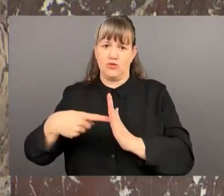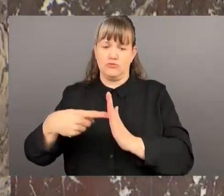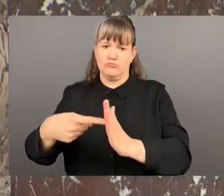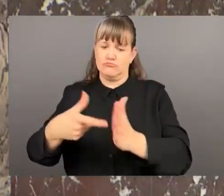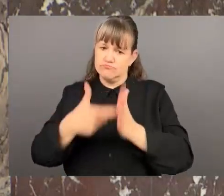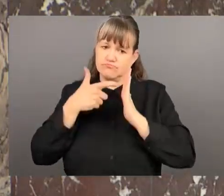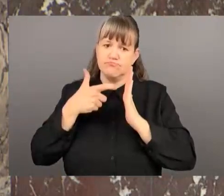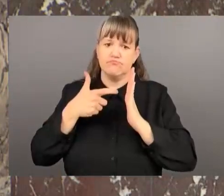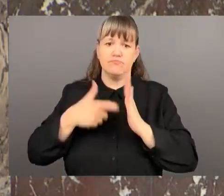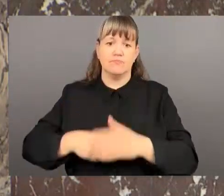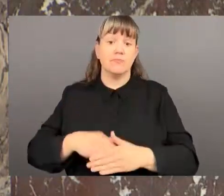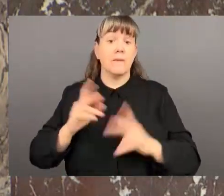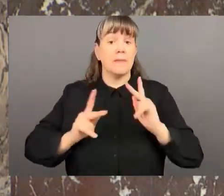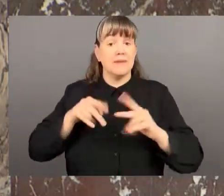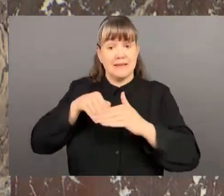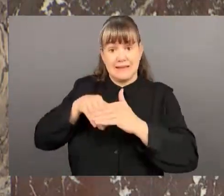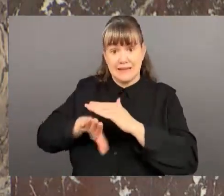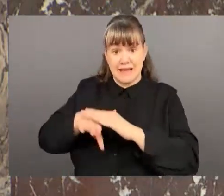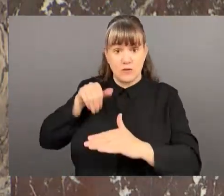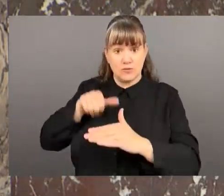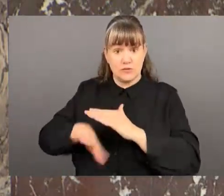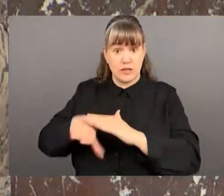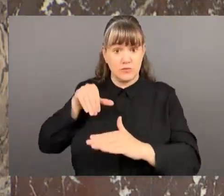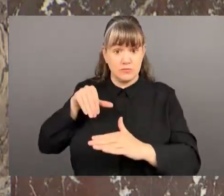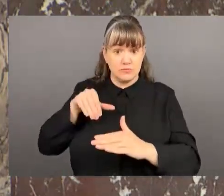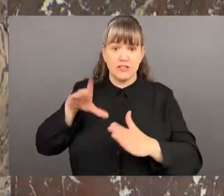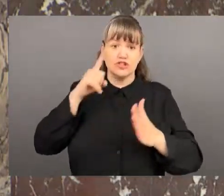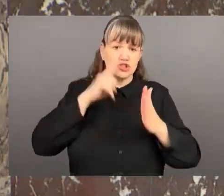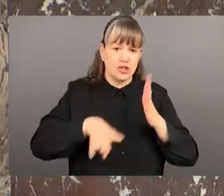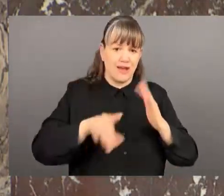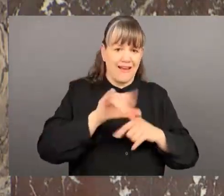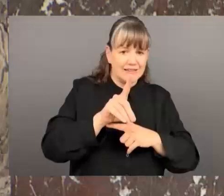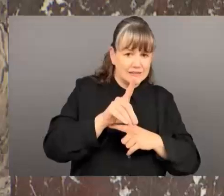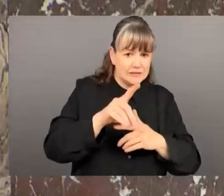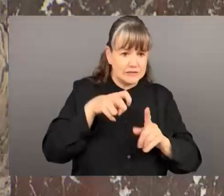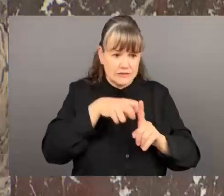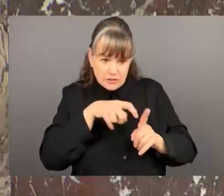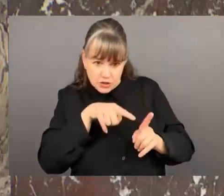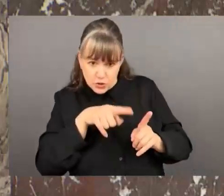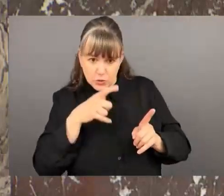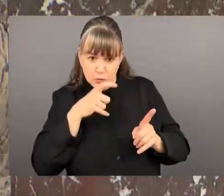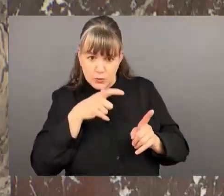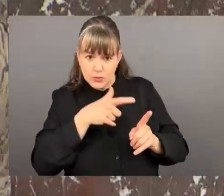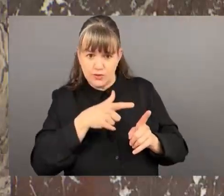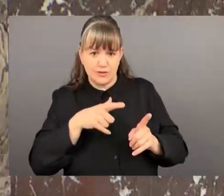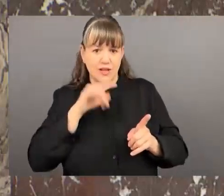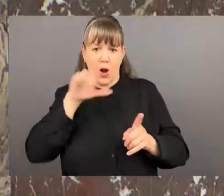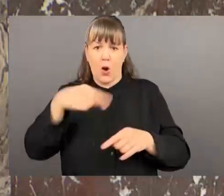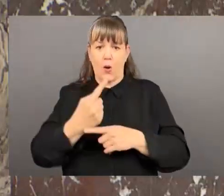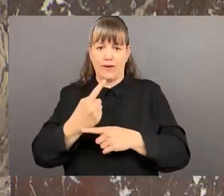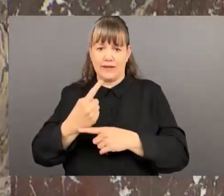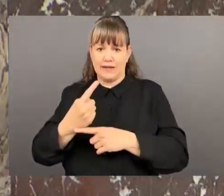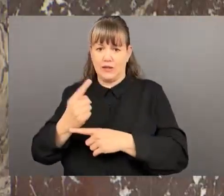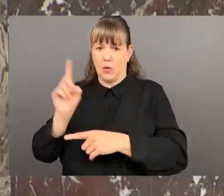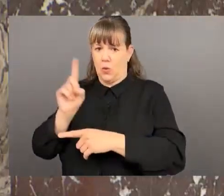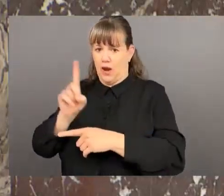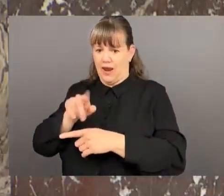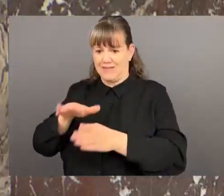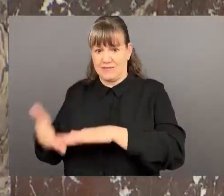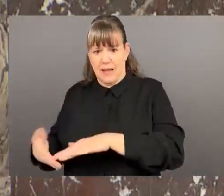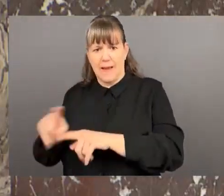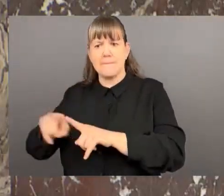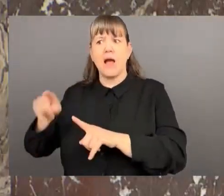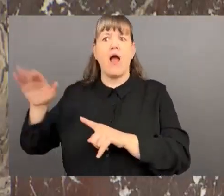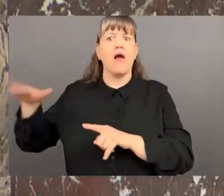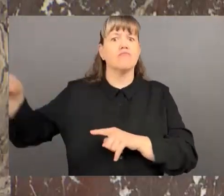who they are. And that's not just at that site, but it's at sites throughout the province. And so, again, my heart